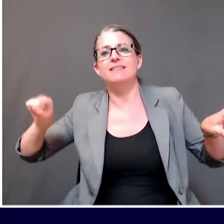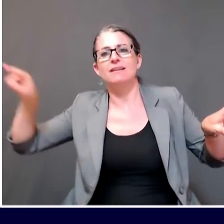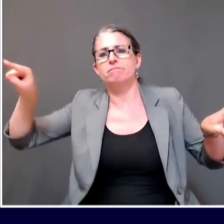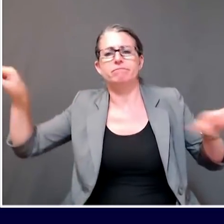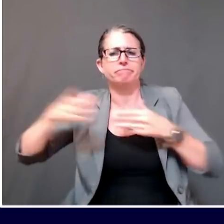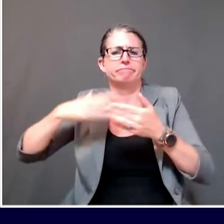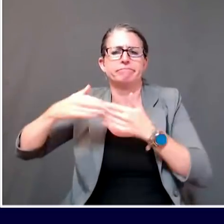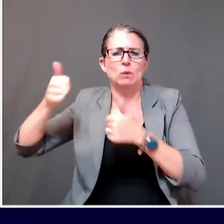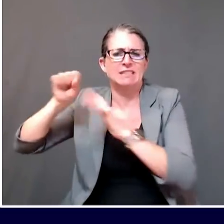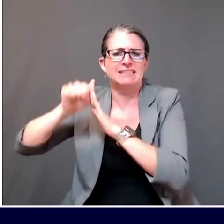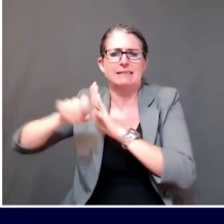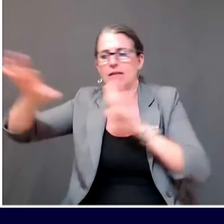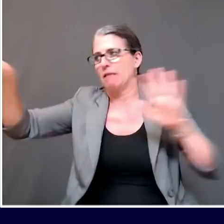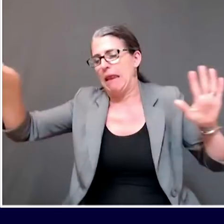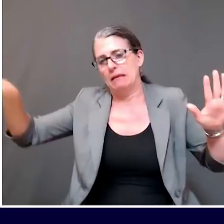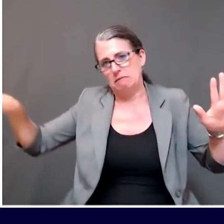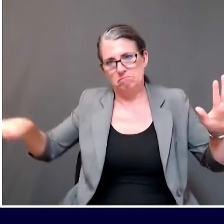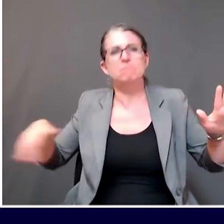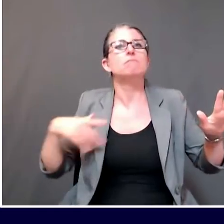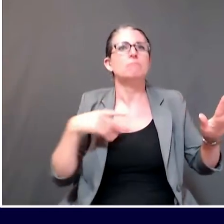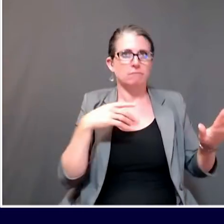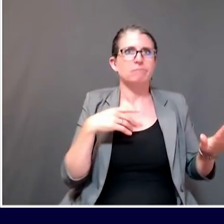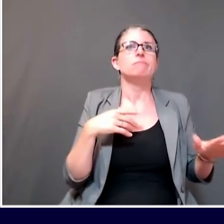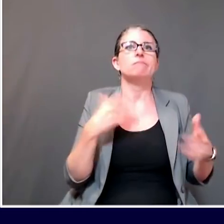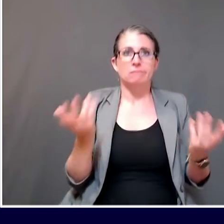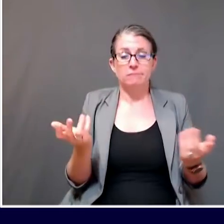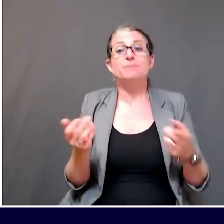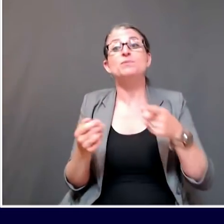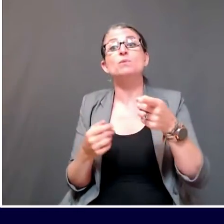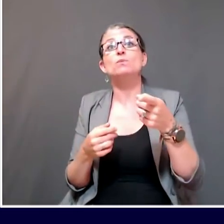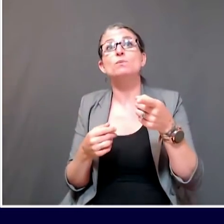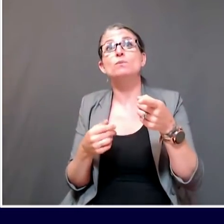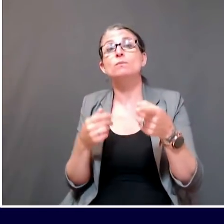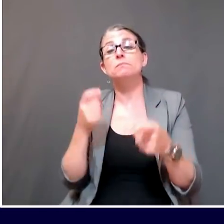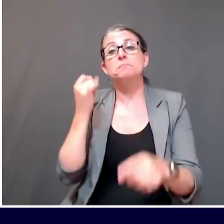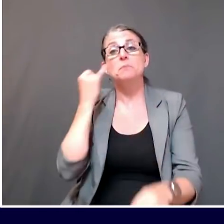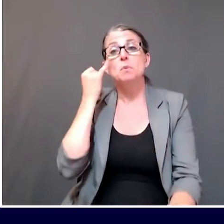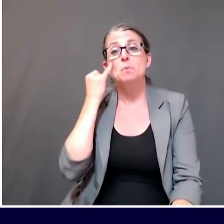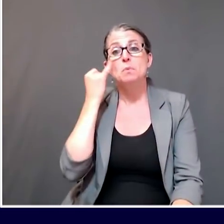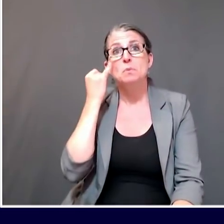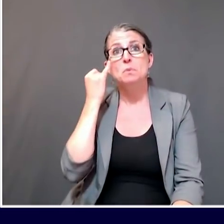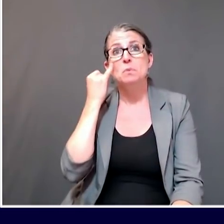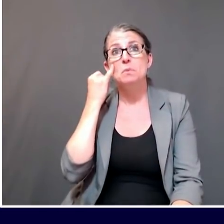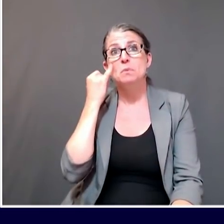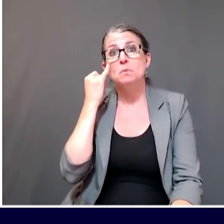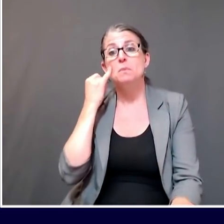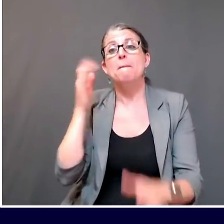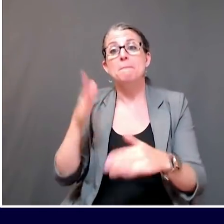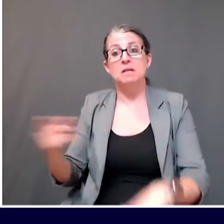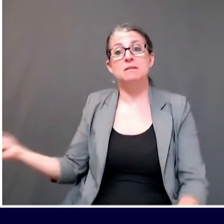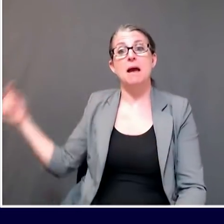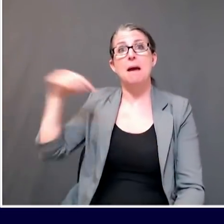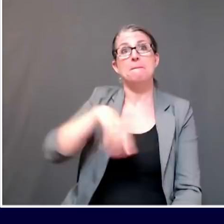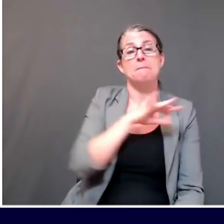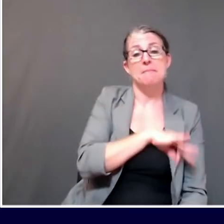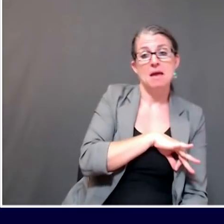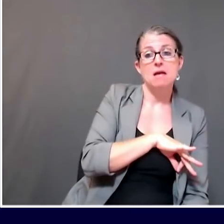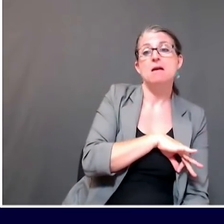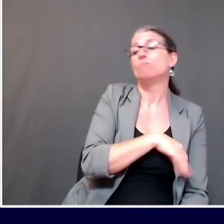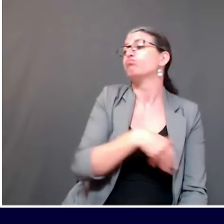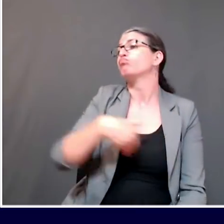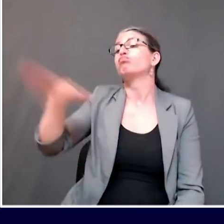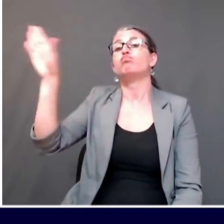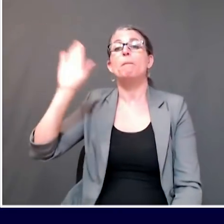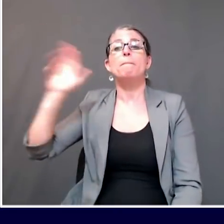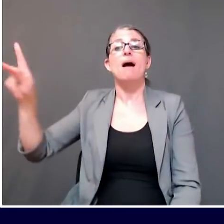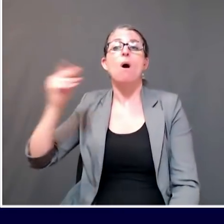a couple of weeks after they go back from their trip to Maine, it would be their state health department that would be responsible for